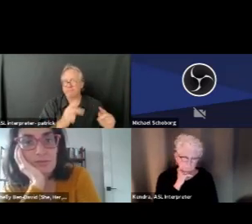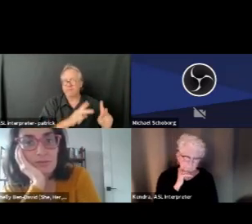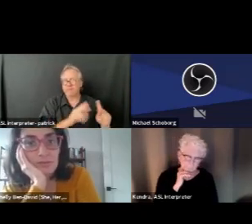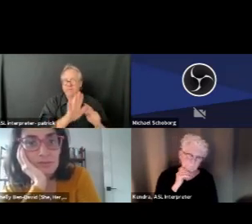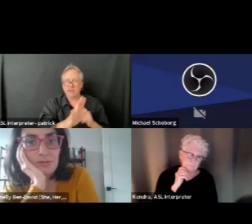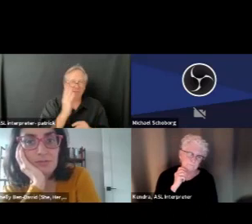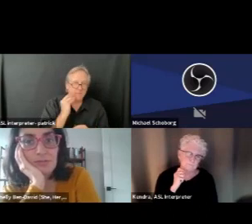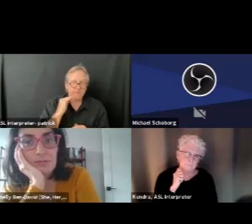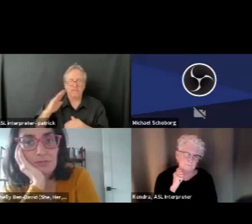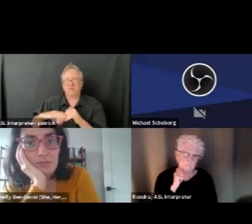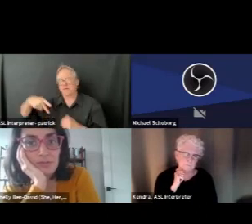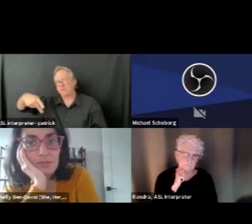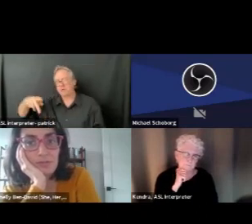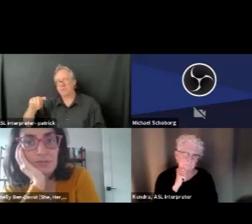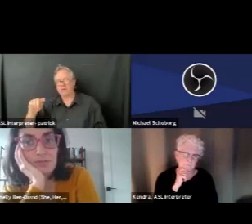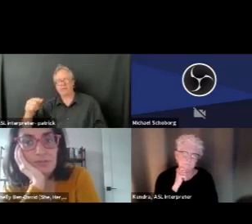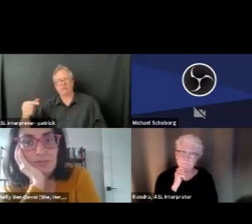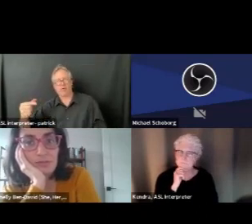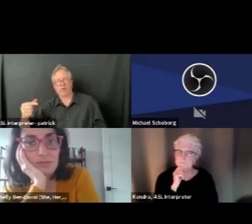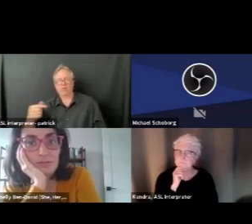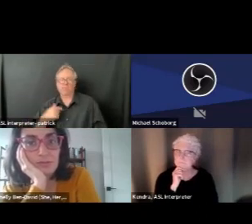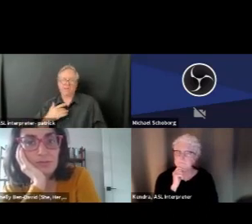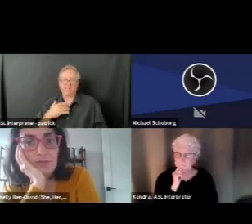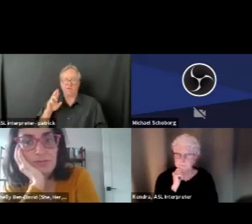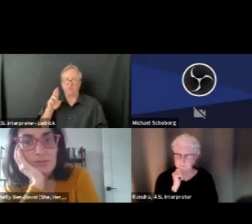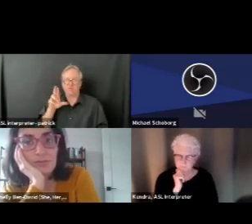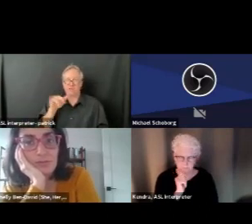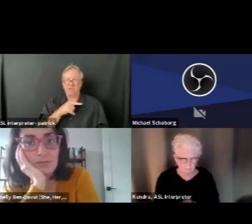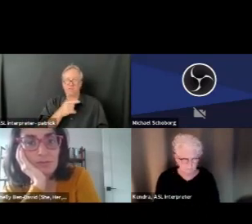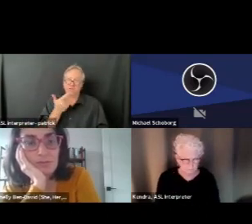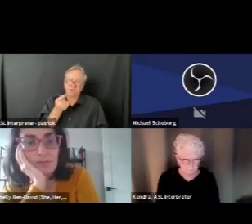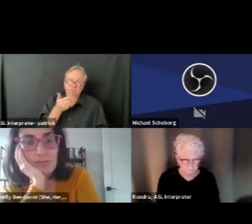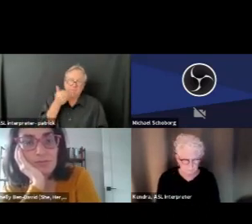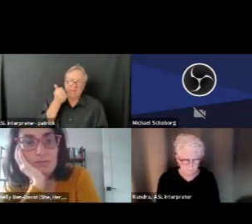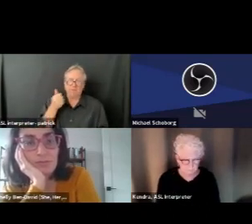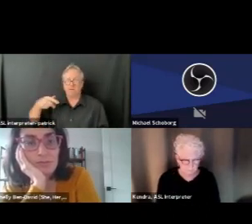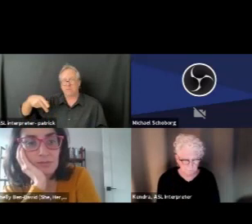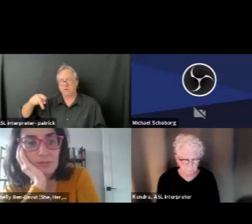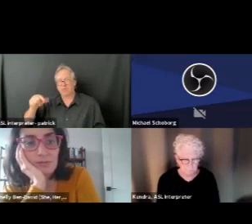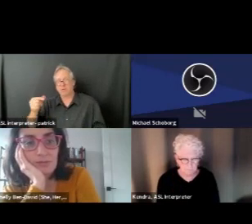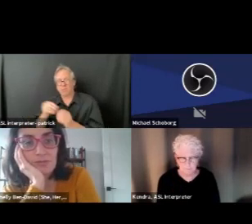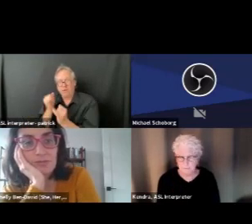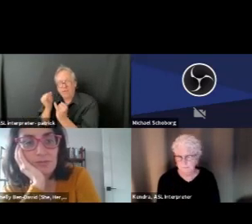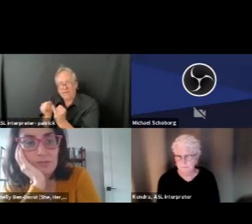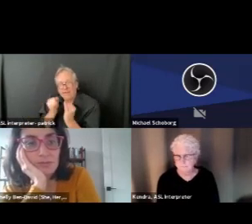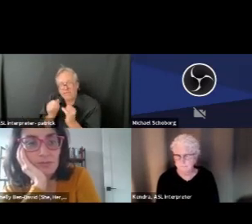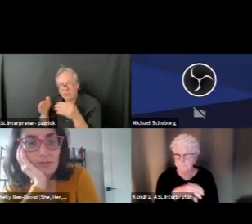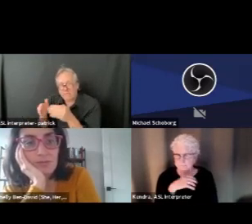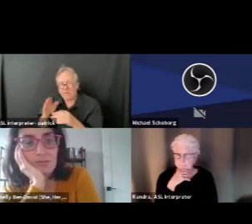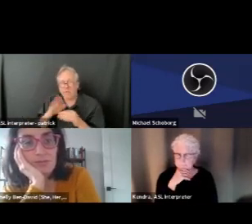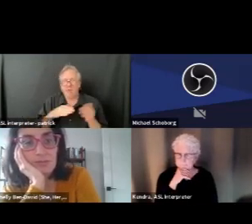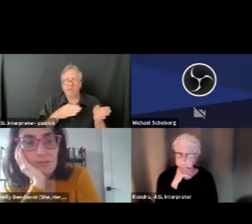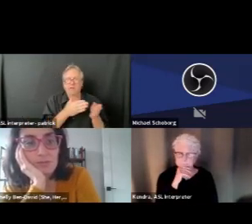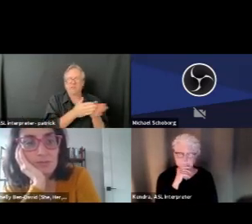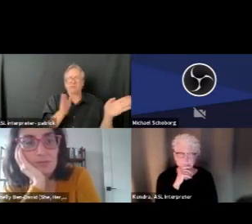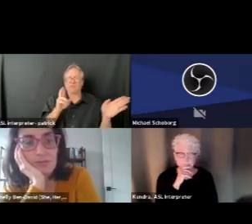experiences. I also think recovery is kind of better because post-traumatic growth is more individual focused rather than recovery, which is